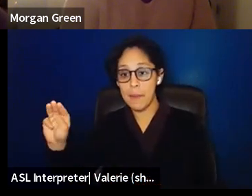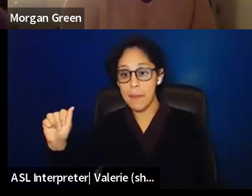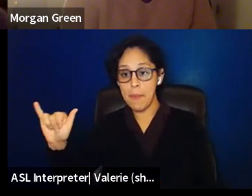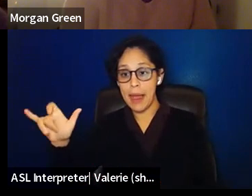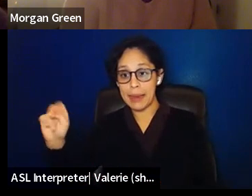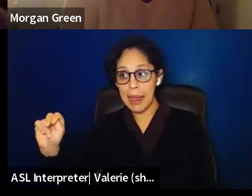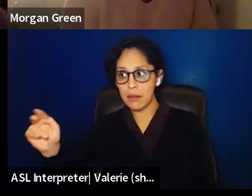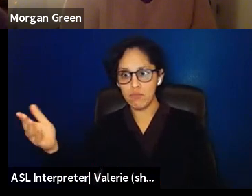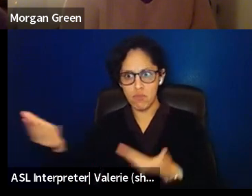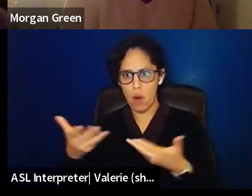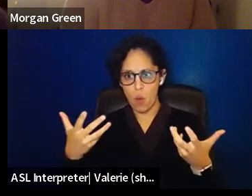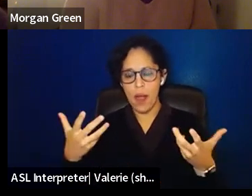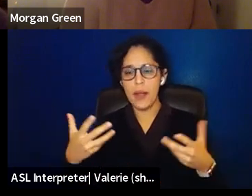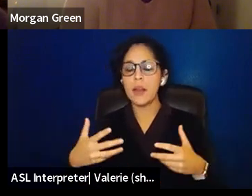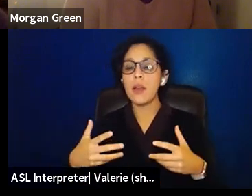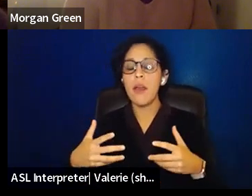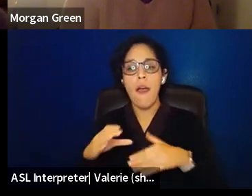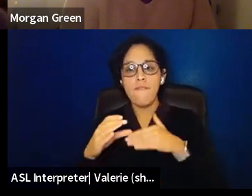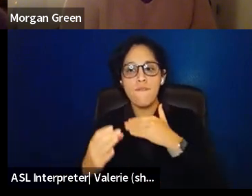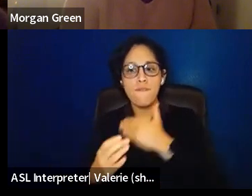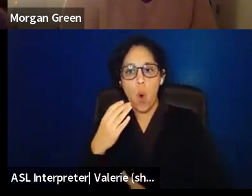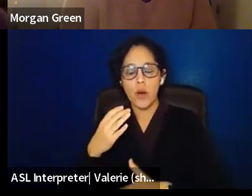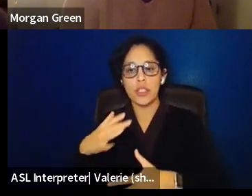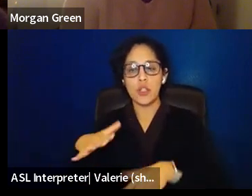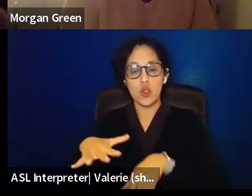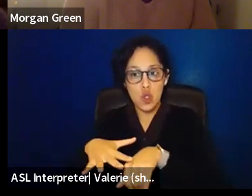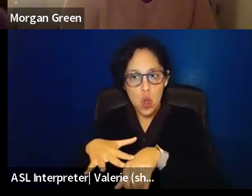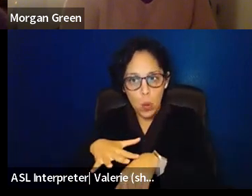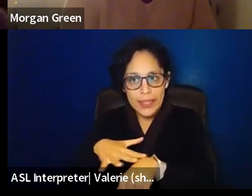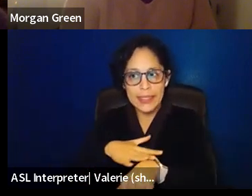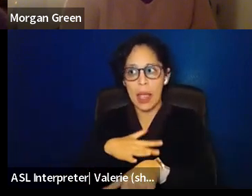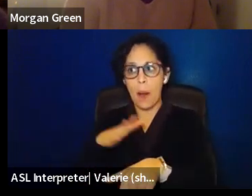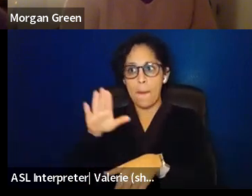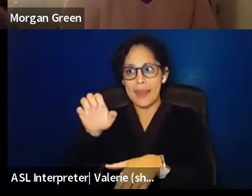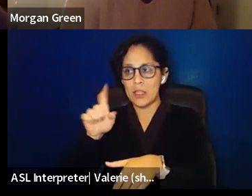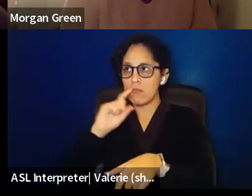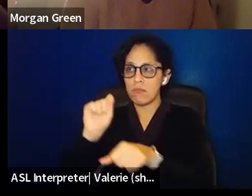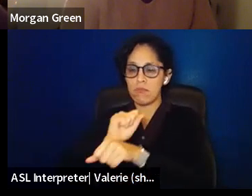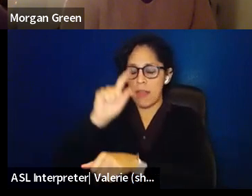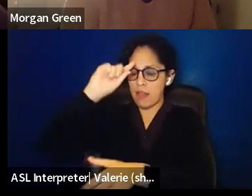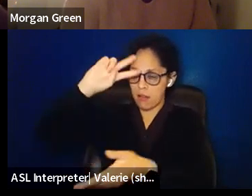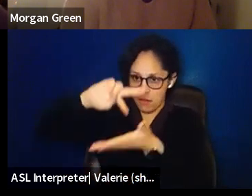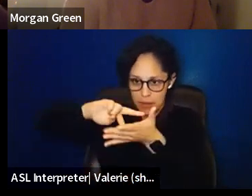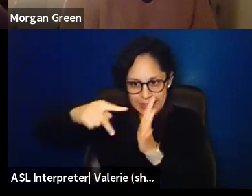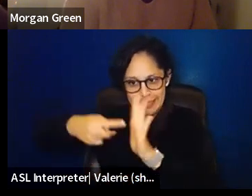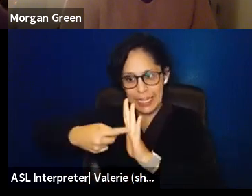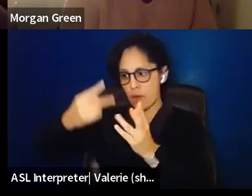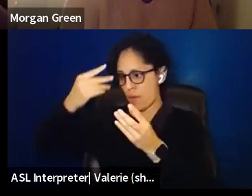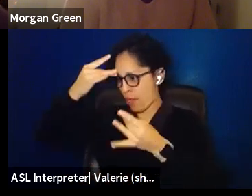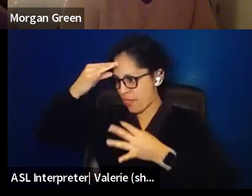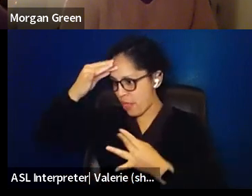a forced thoughtfulness and slowing down and actually paying attention to making space for